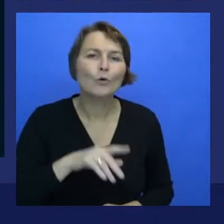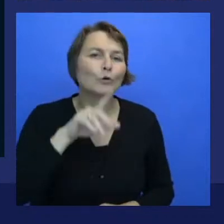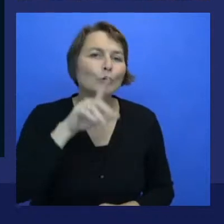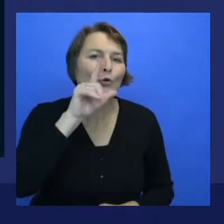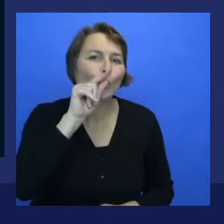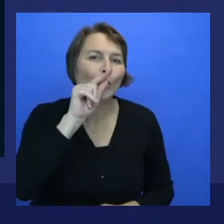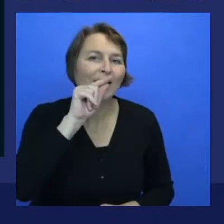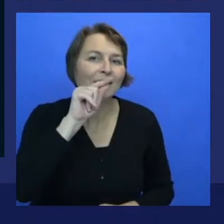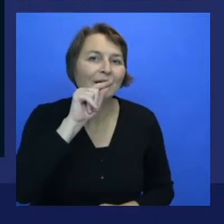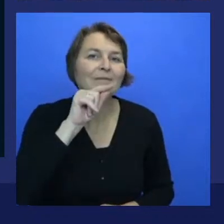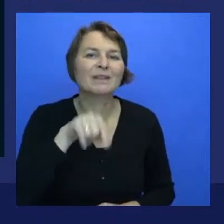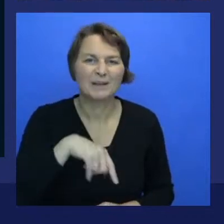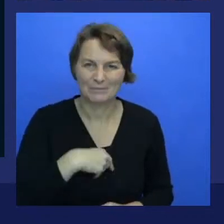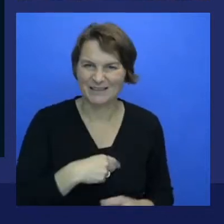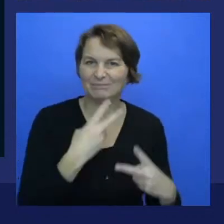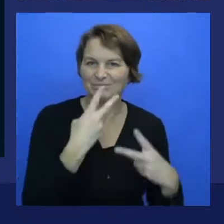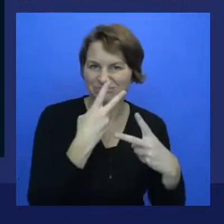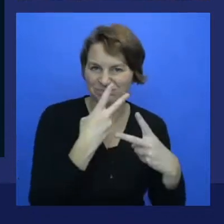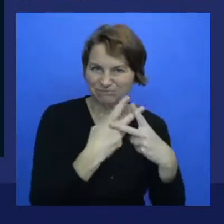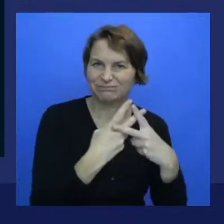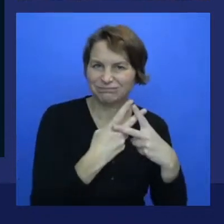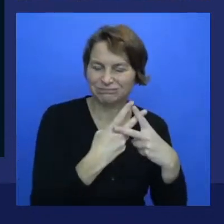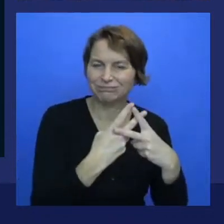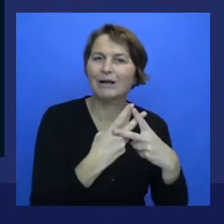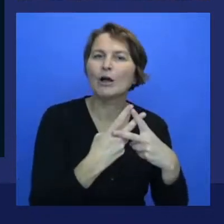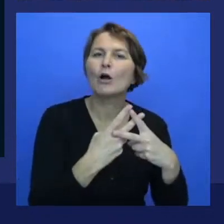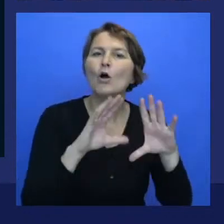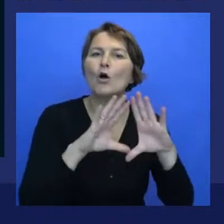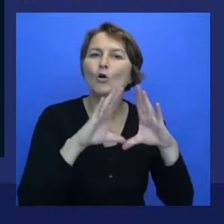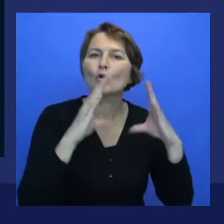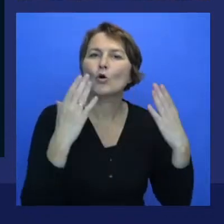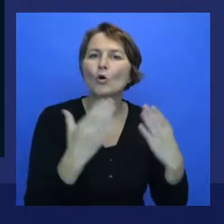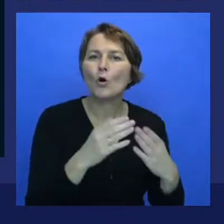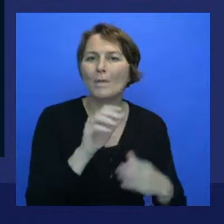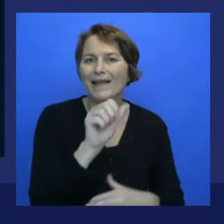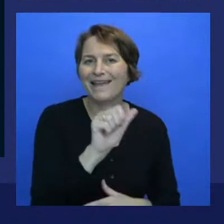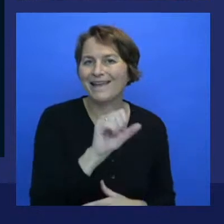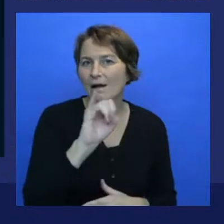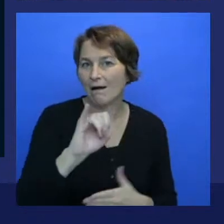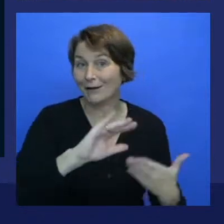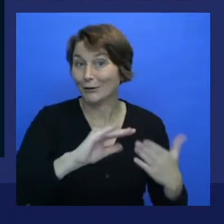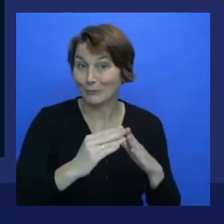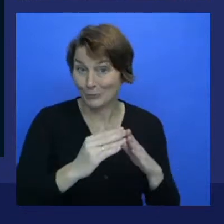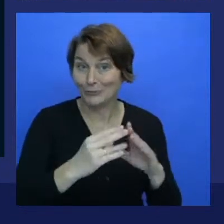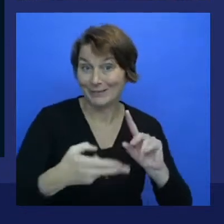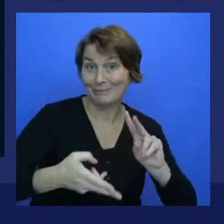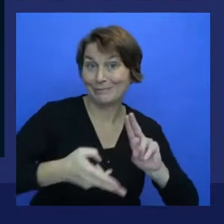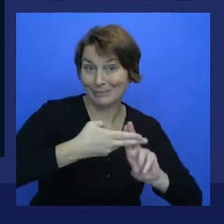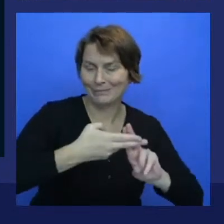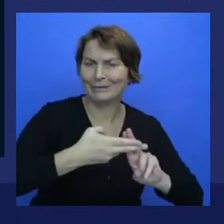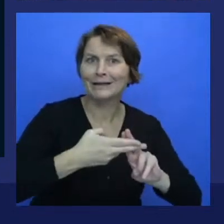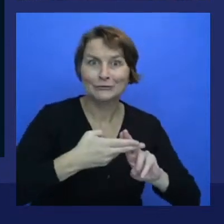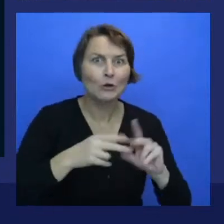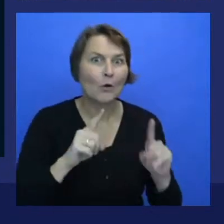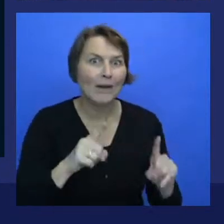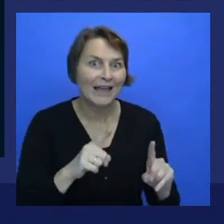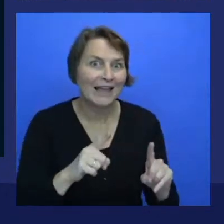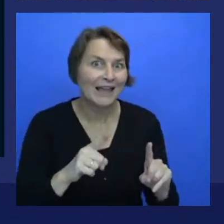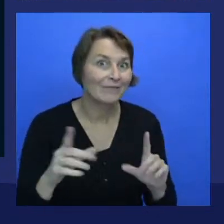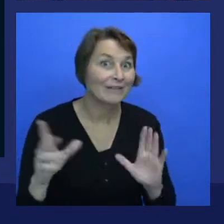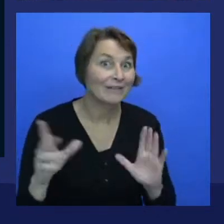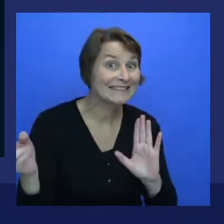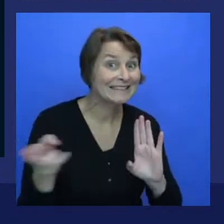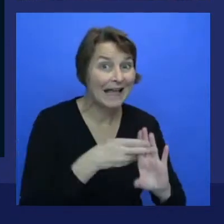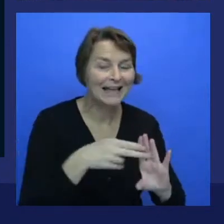hashtag #SheSharpCorner and Global AI Community, you get a chance to win a gift card, $50. That's quite a large amount. I don't know if